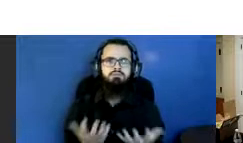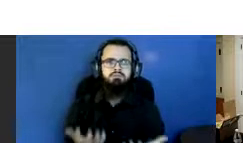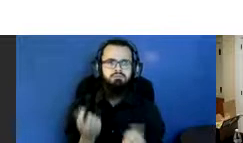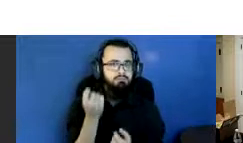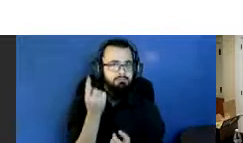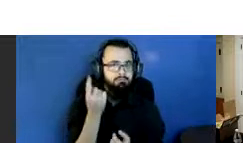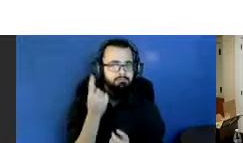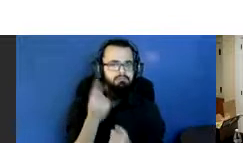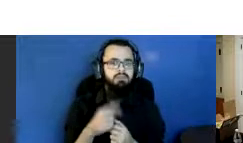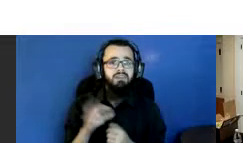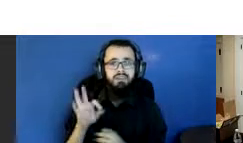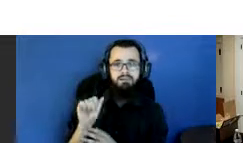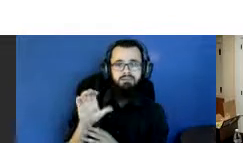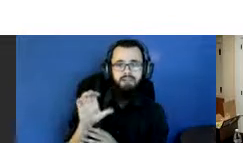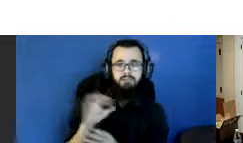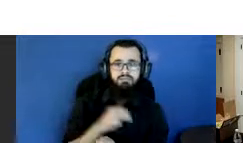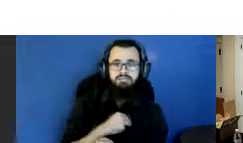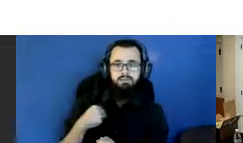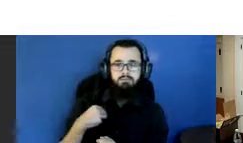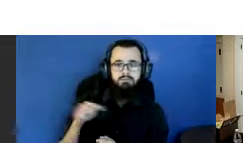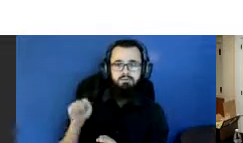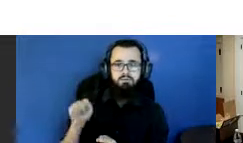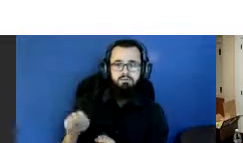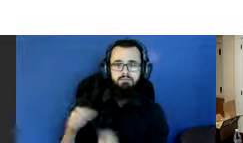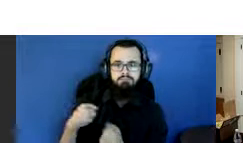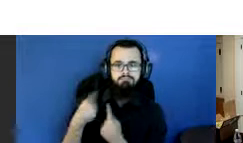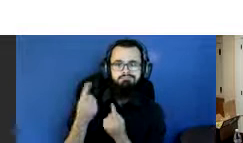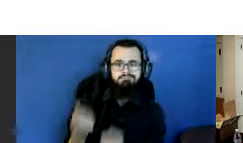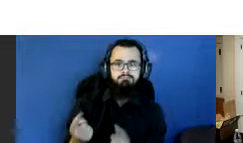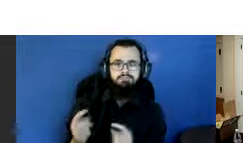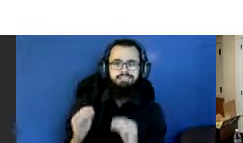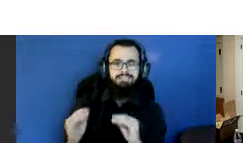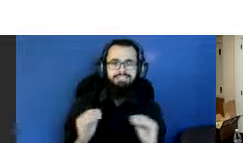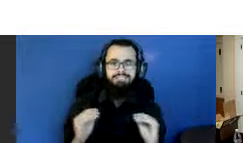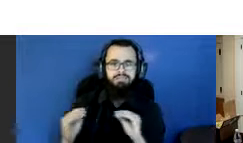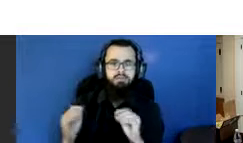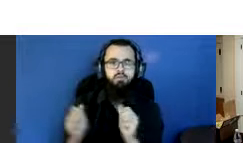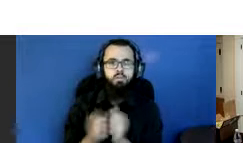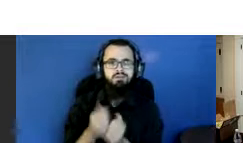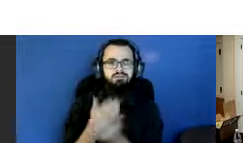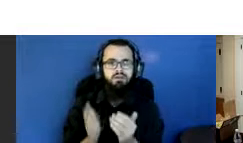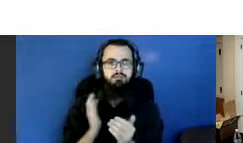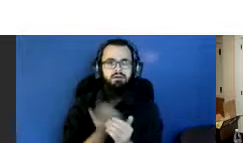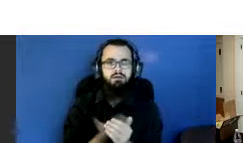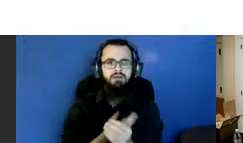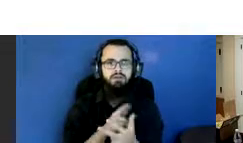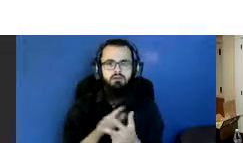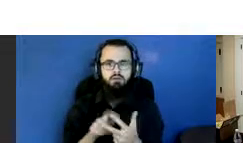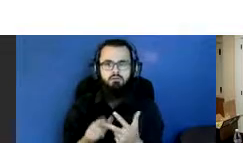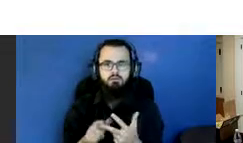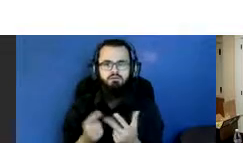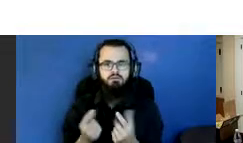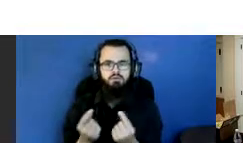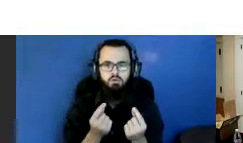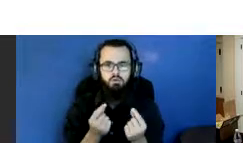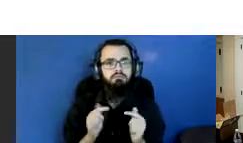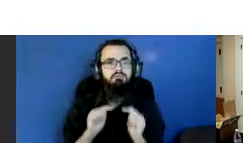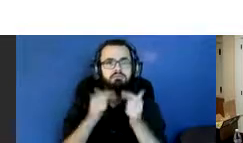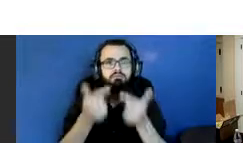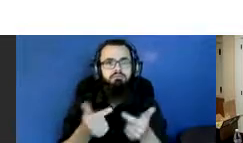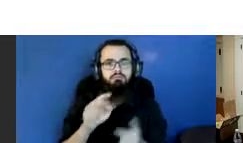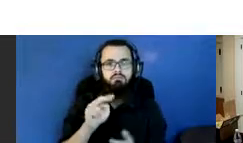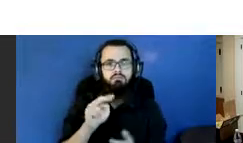better part of the summer teaching in some of these precautions. So I will turn things over to Nicole